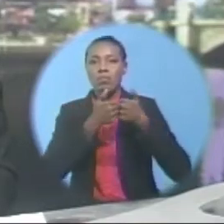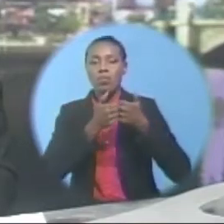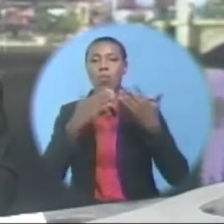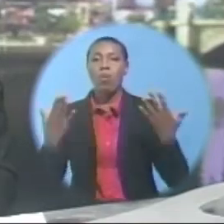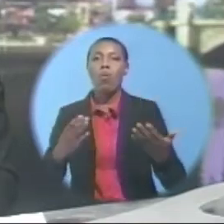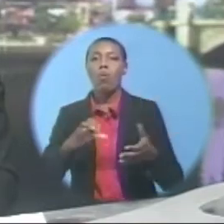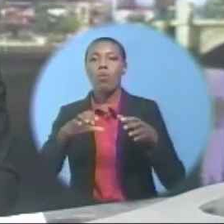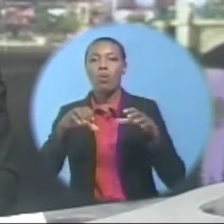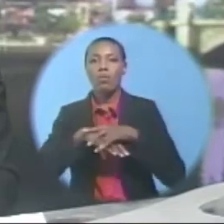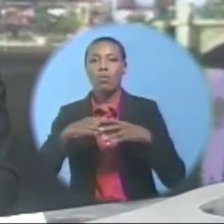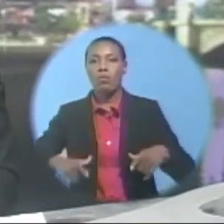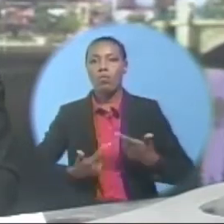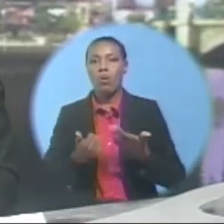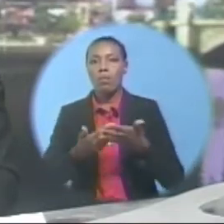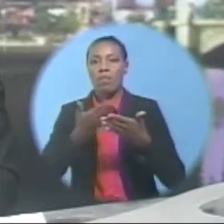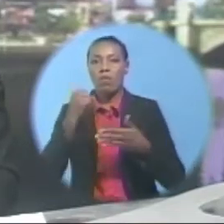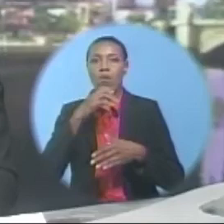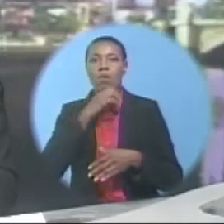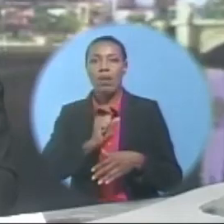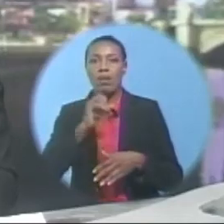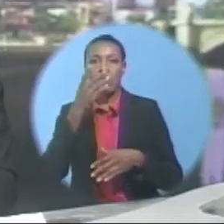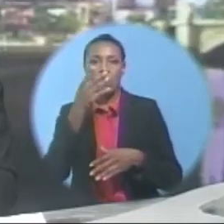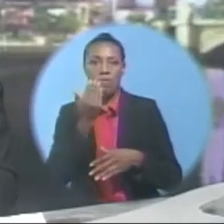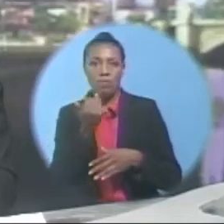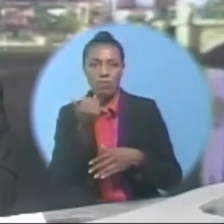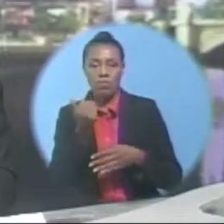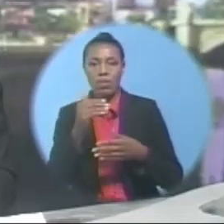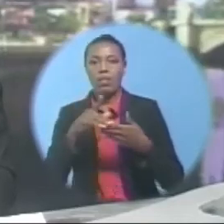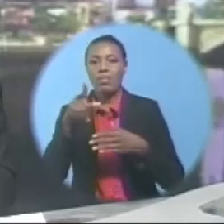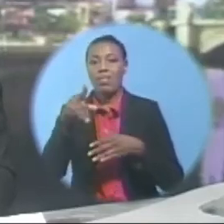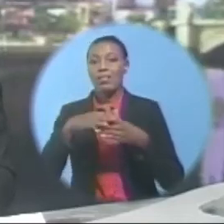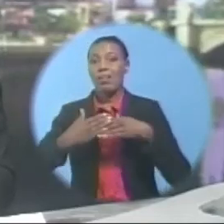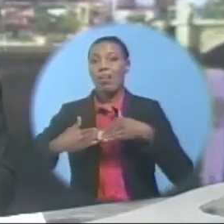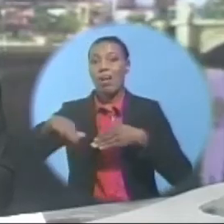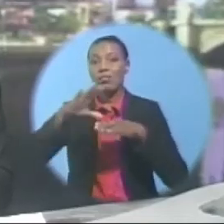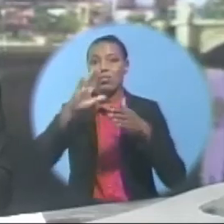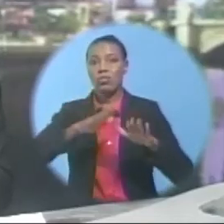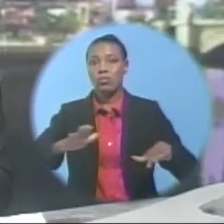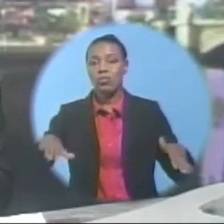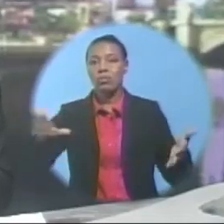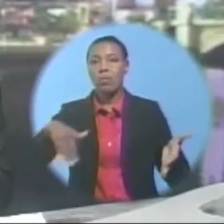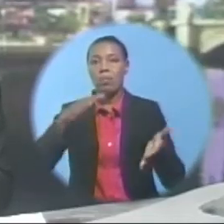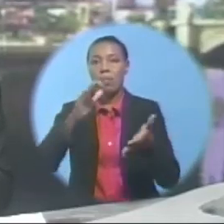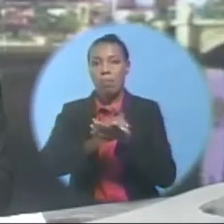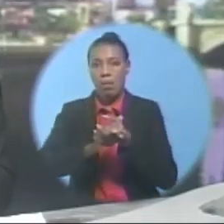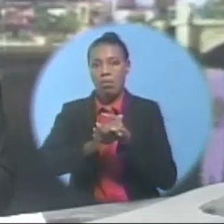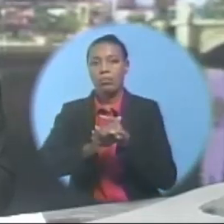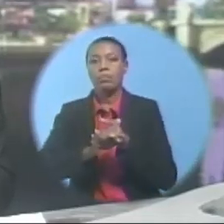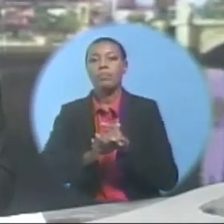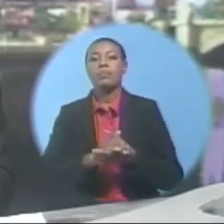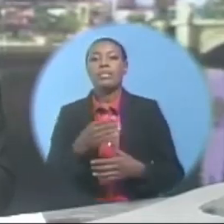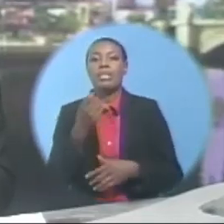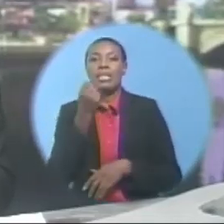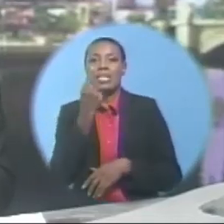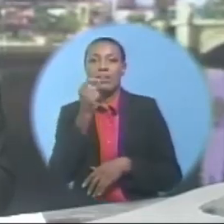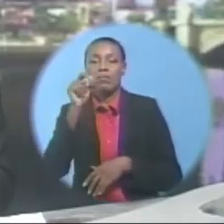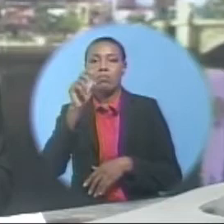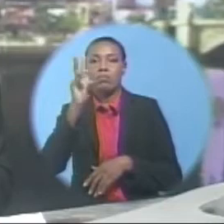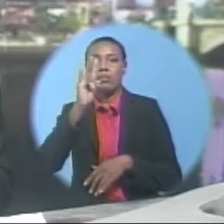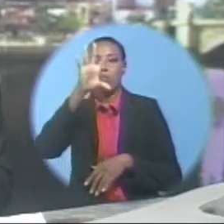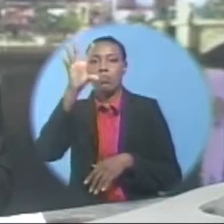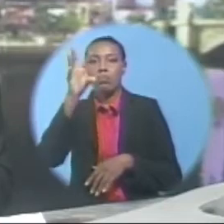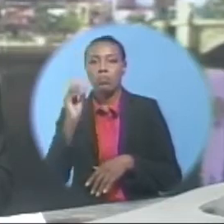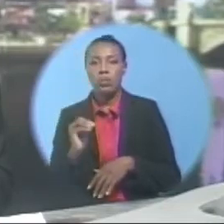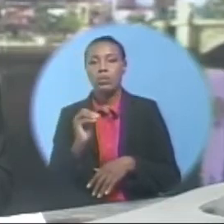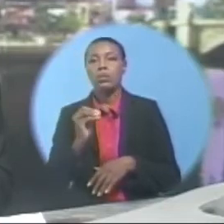15th birthday, a figure that gives the country the highest rate of child marriage in the Americas. 11.7%